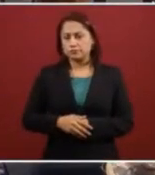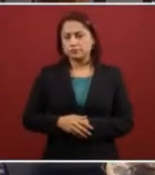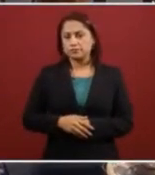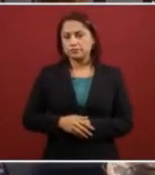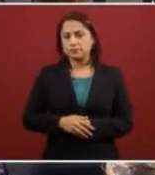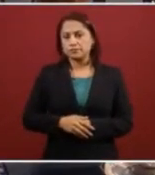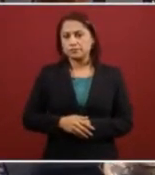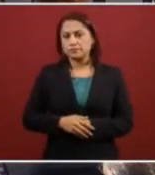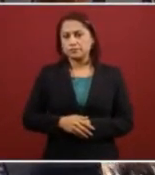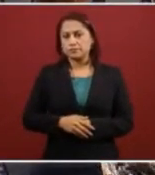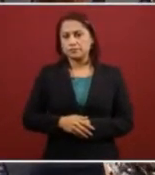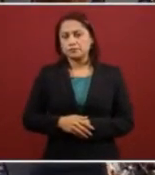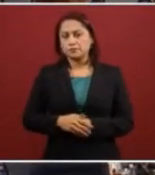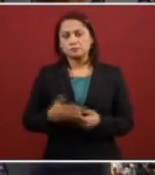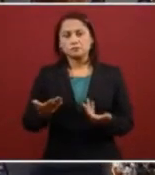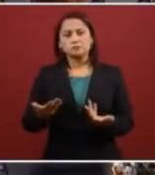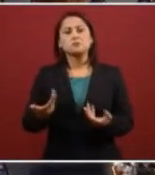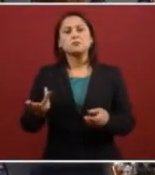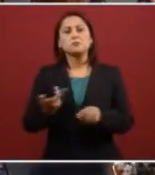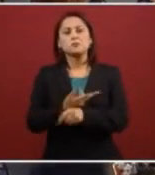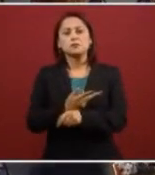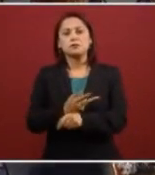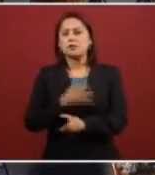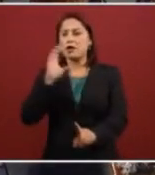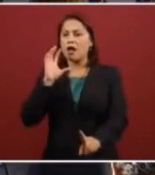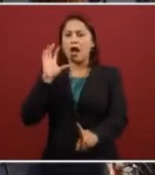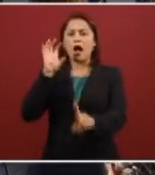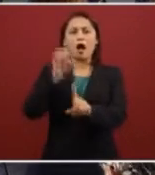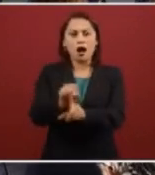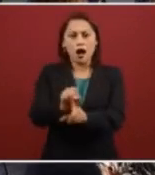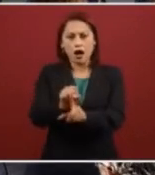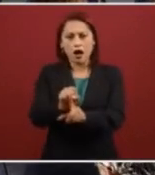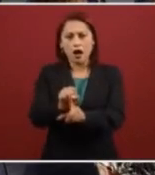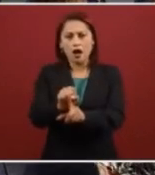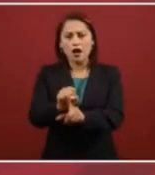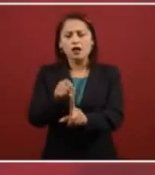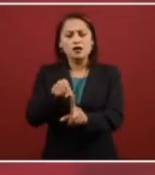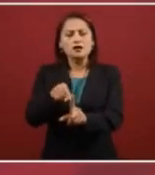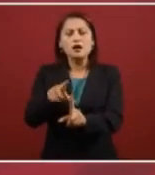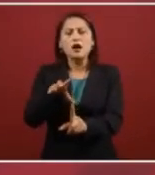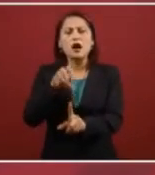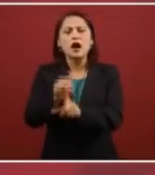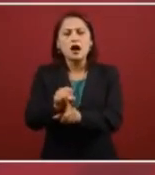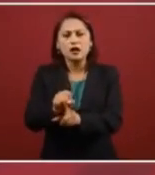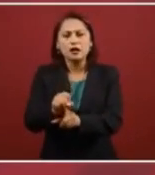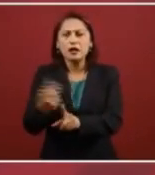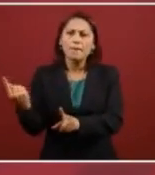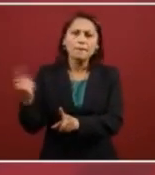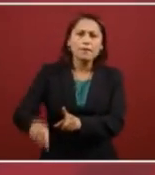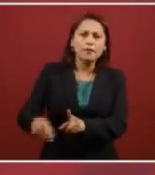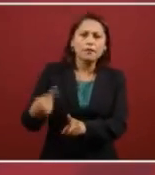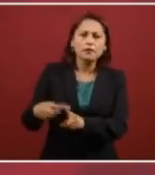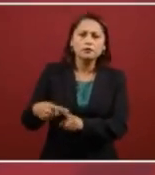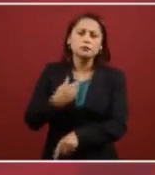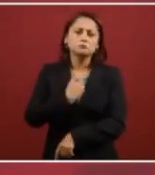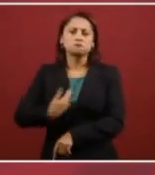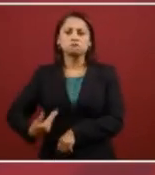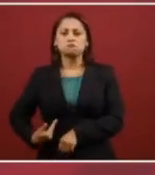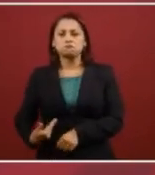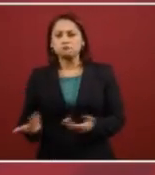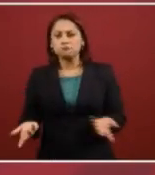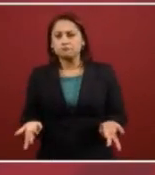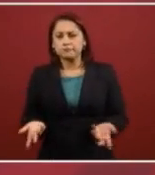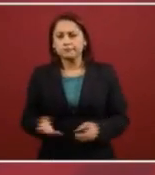Le caían encima. And they would, if they wanted to do something to somebody, por decisión del presidente. Through